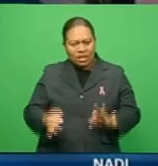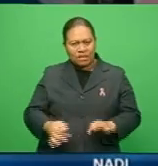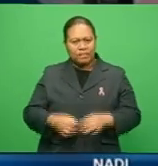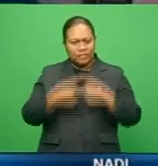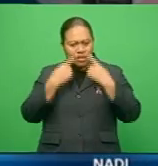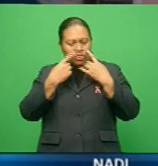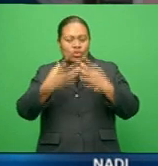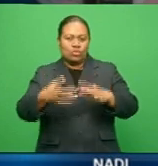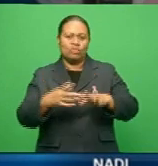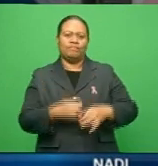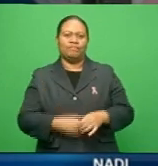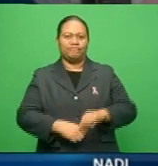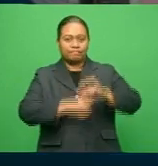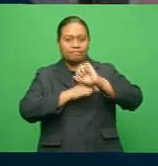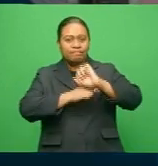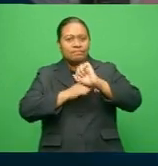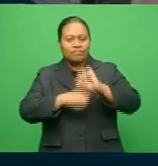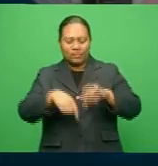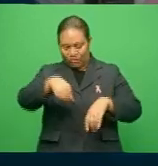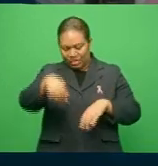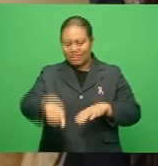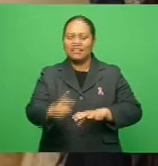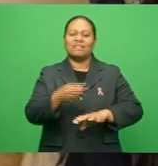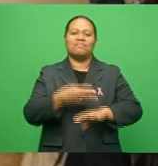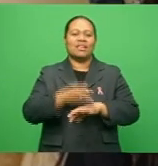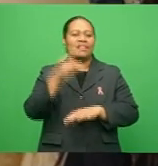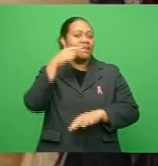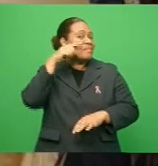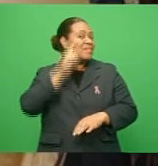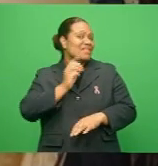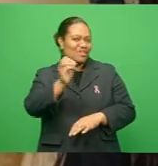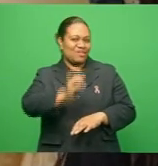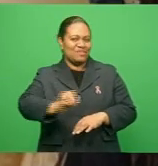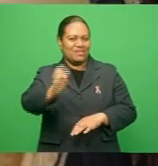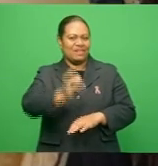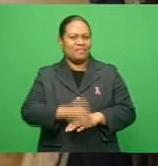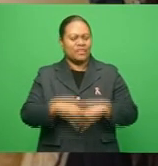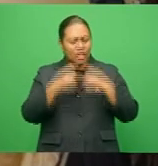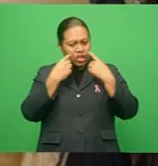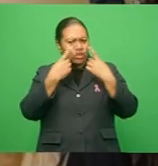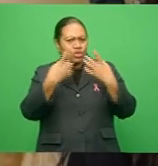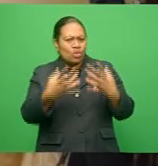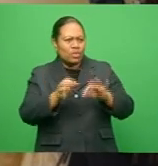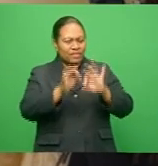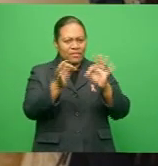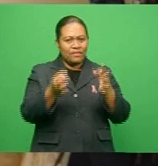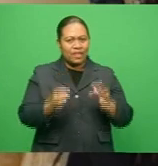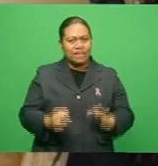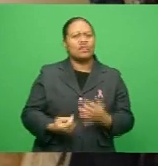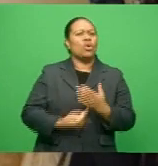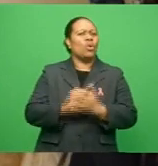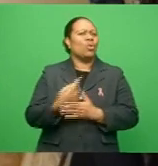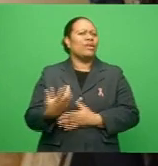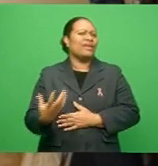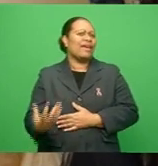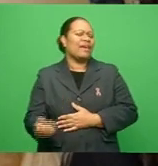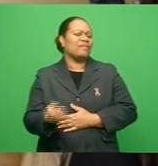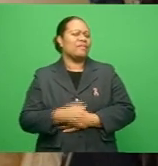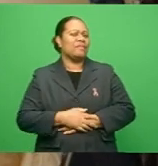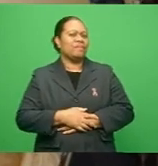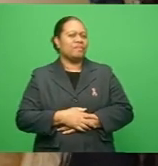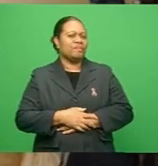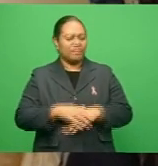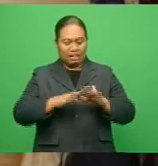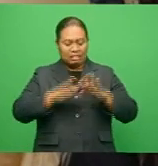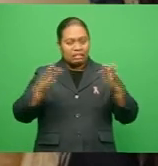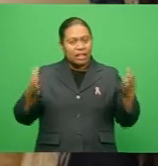to advocate for Pinktober this month. As part of the fashion show that's happening, not only will we have, we've been selling